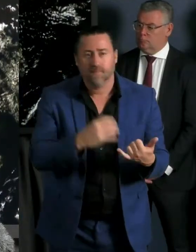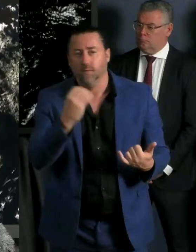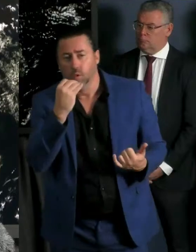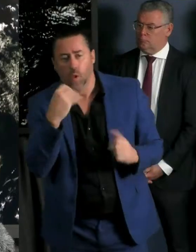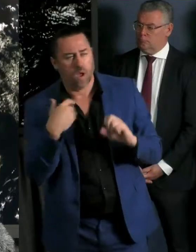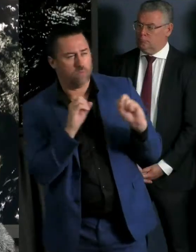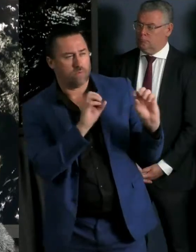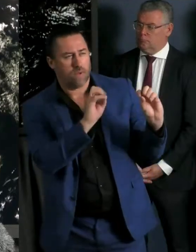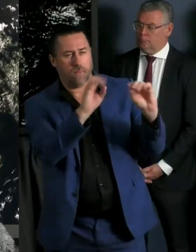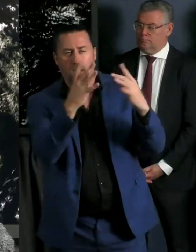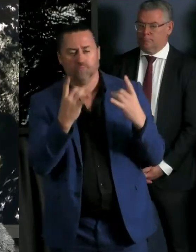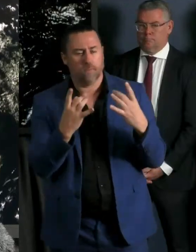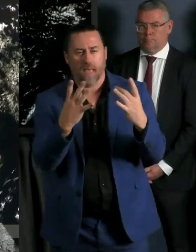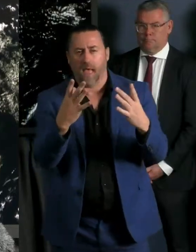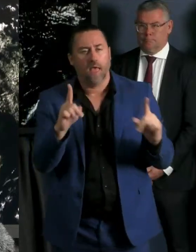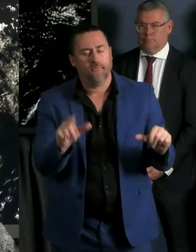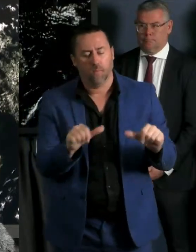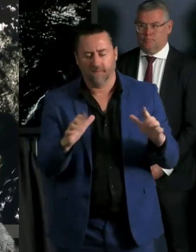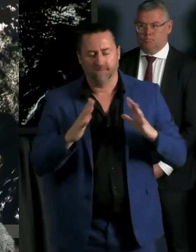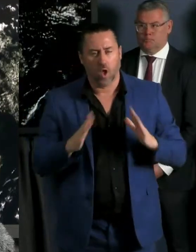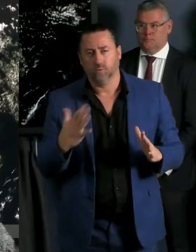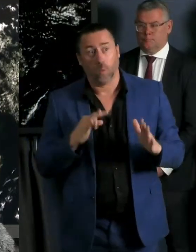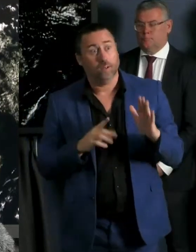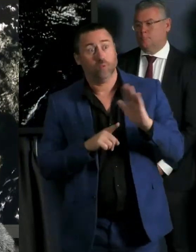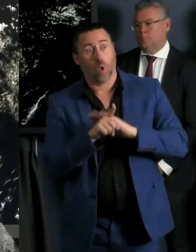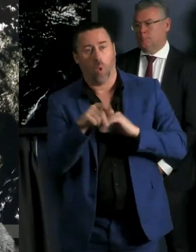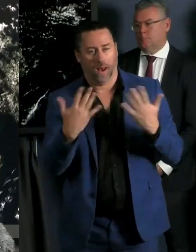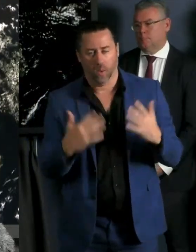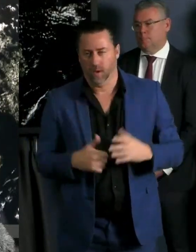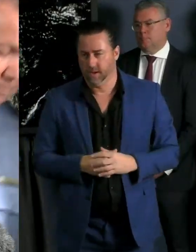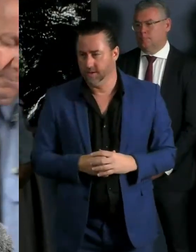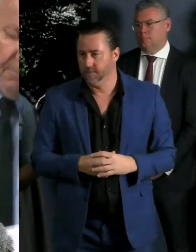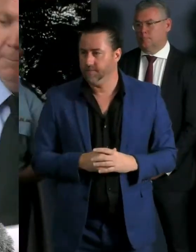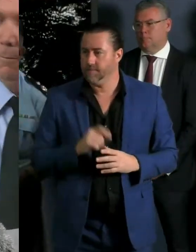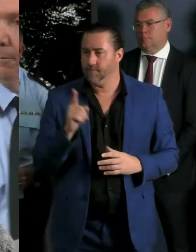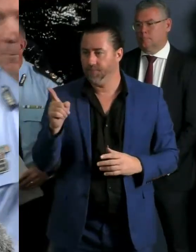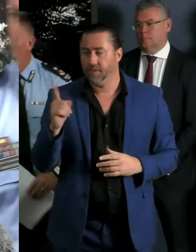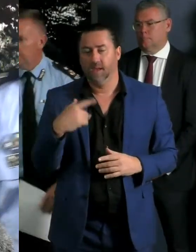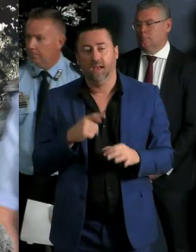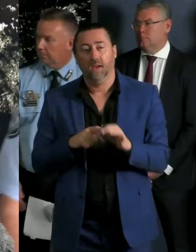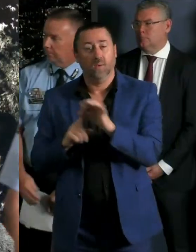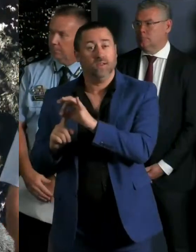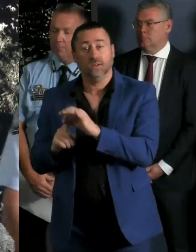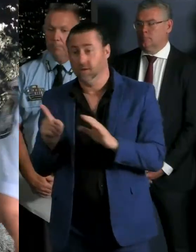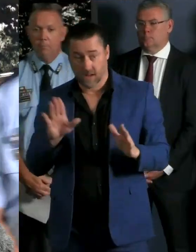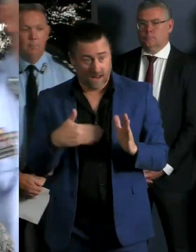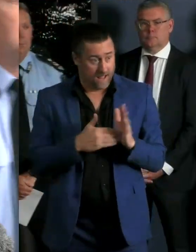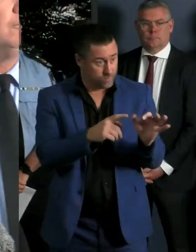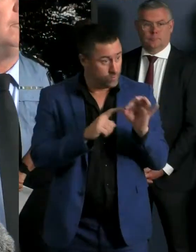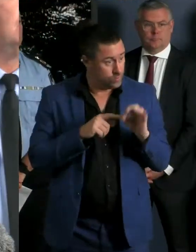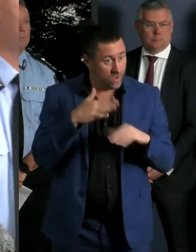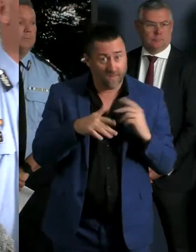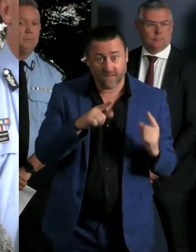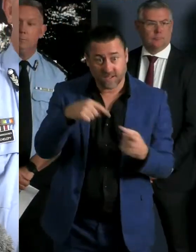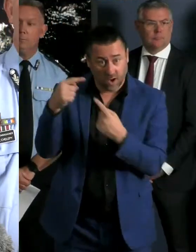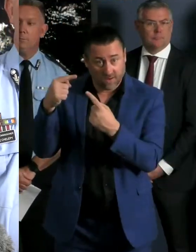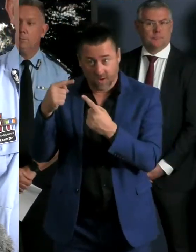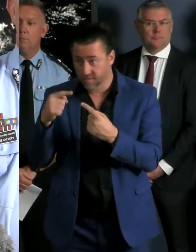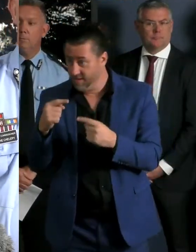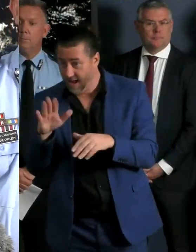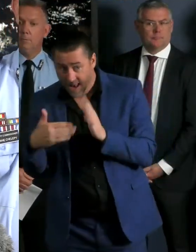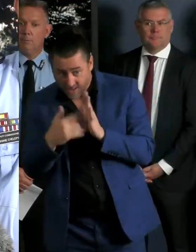those communities all ready to go. Moving on to Is that the last question on the disaster